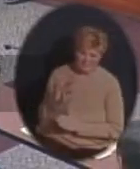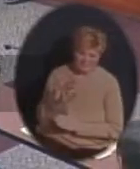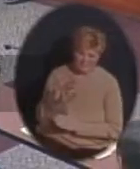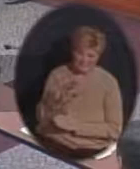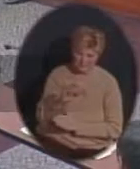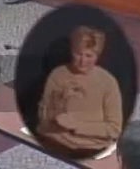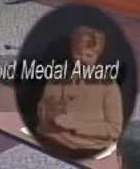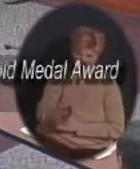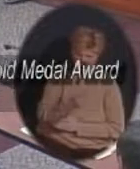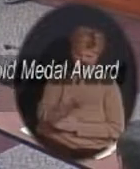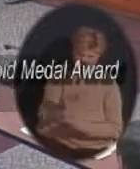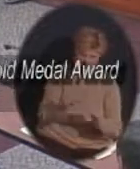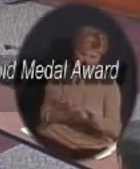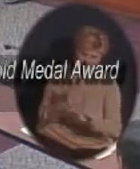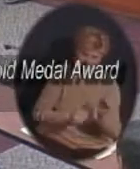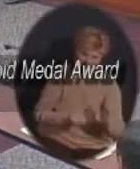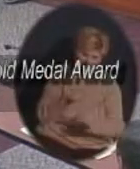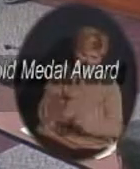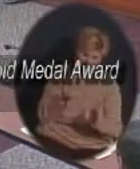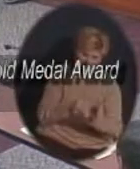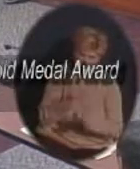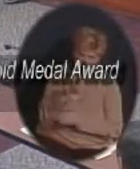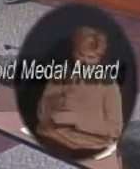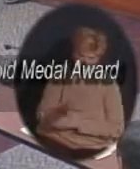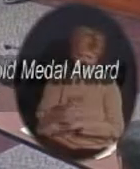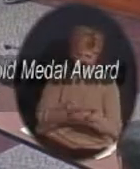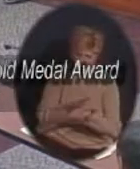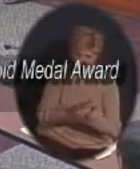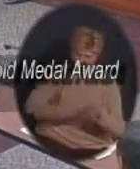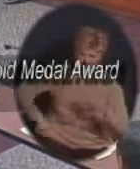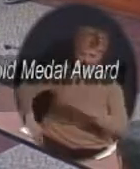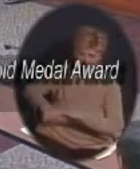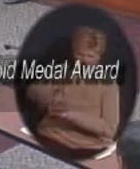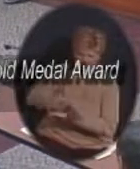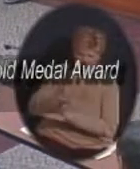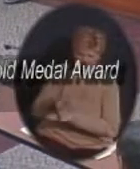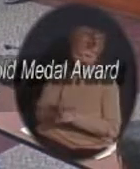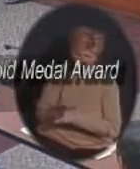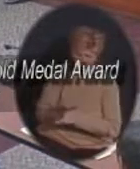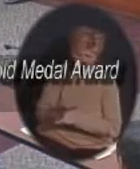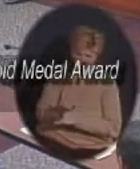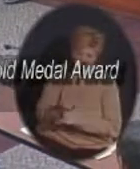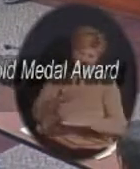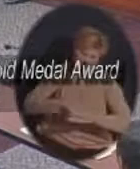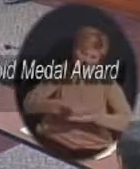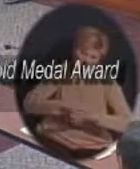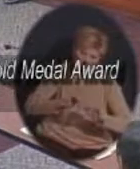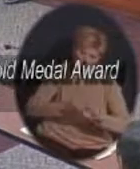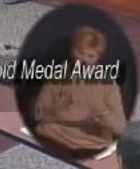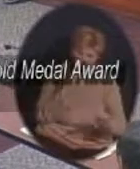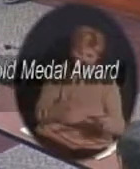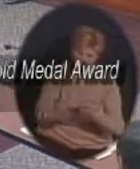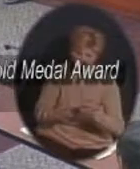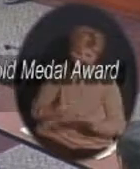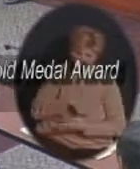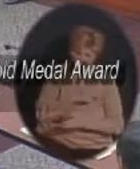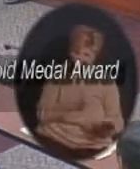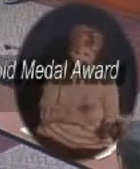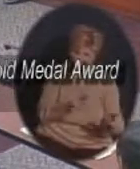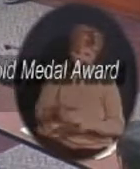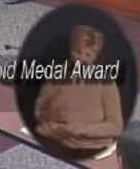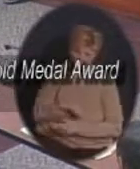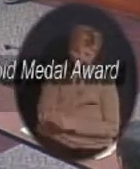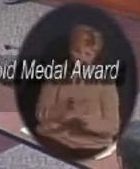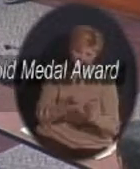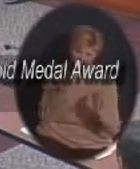2,800 school districts rated across the nation on how well the district is preparing its students to be part of the workforce after graduation. Unlike